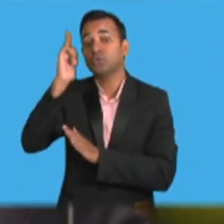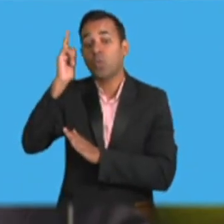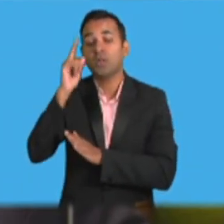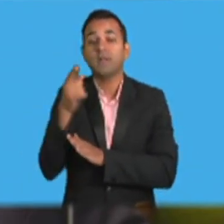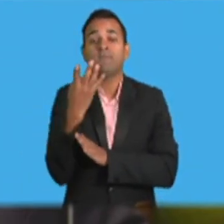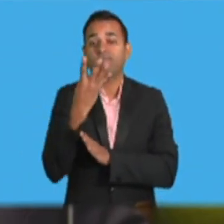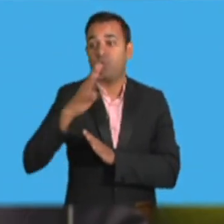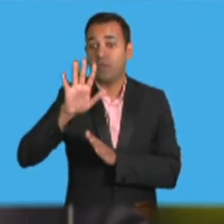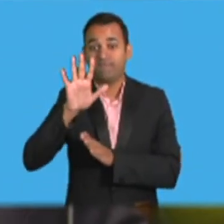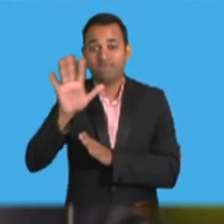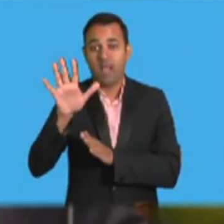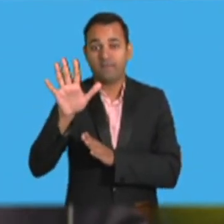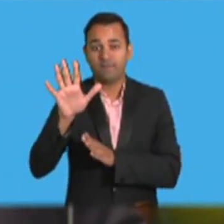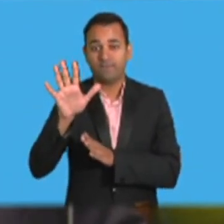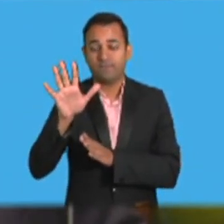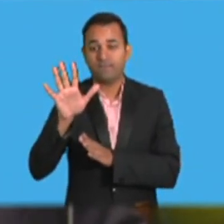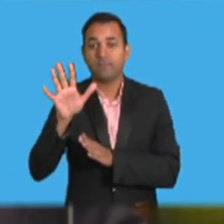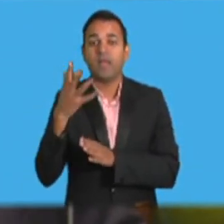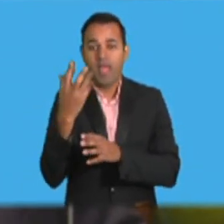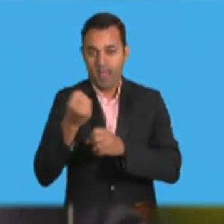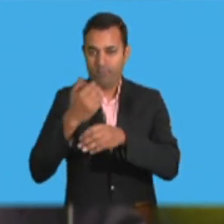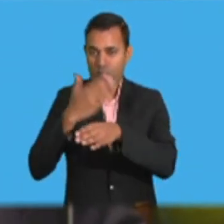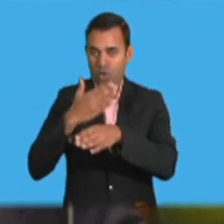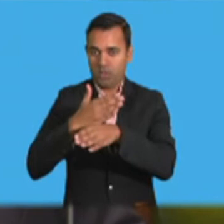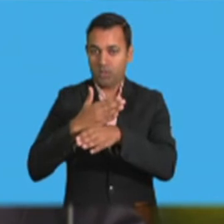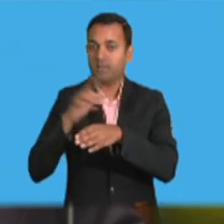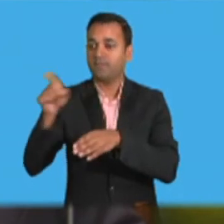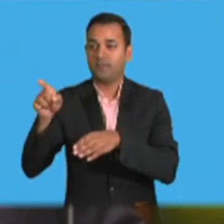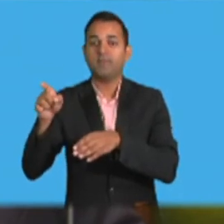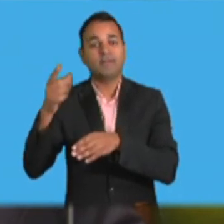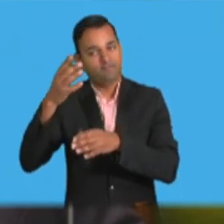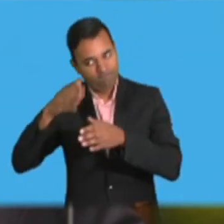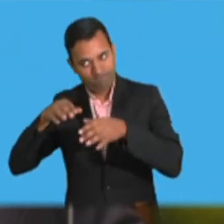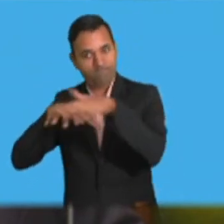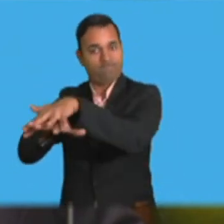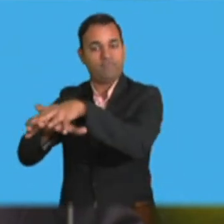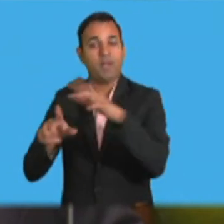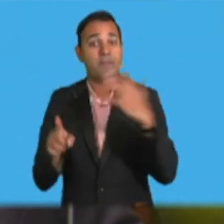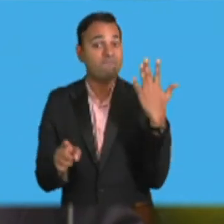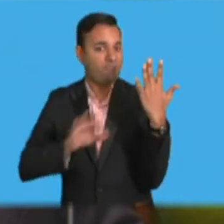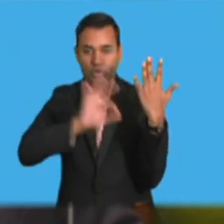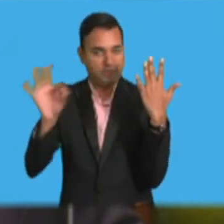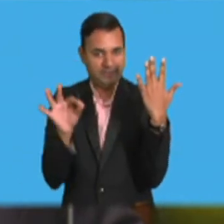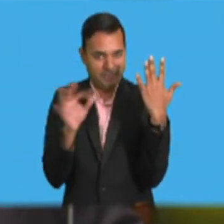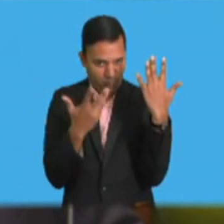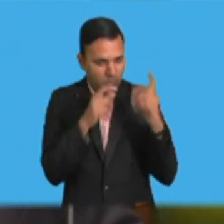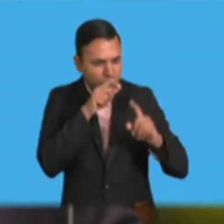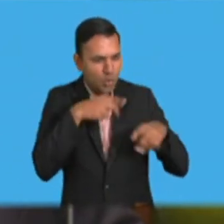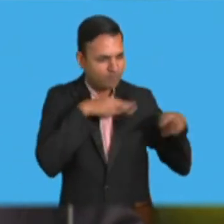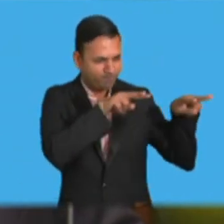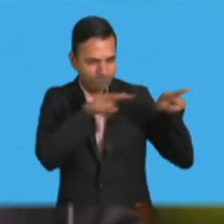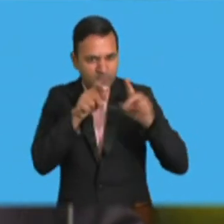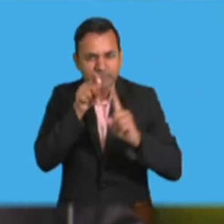actually have been filled. The other 5 have not been filled because they are looking specifically for teachers in specified